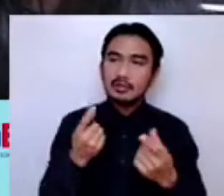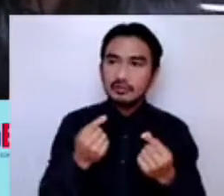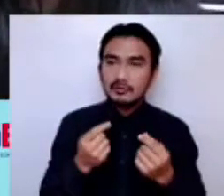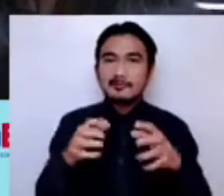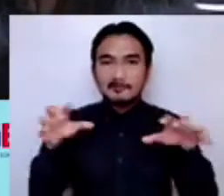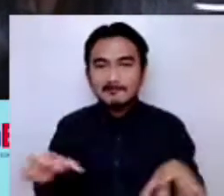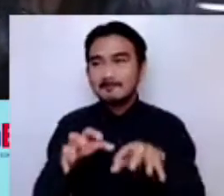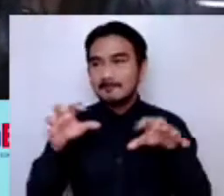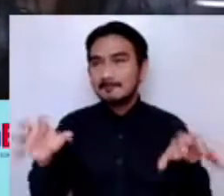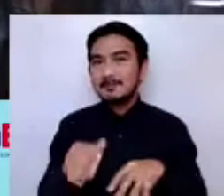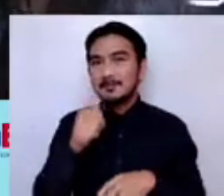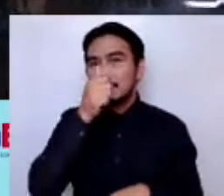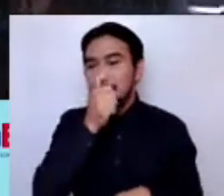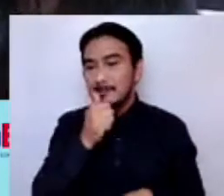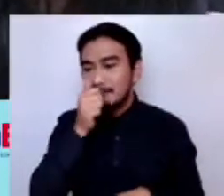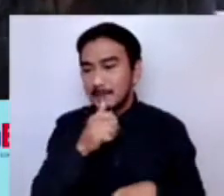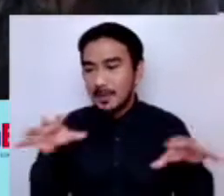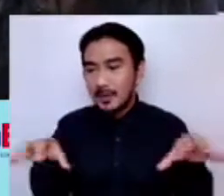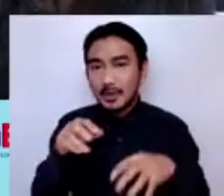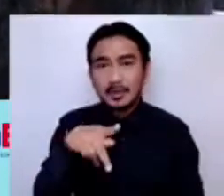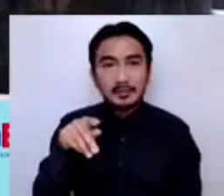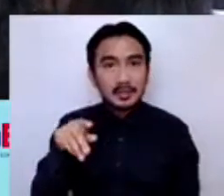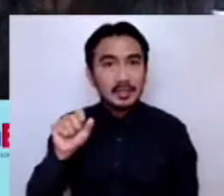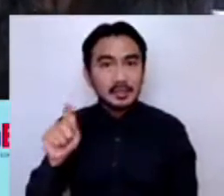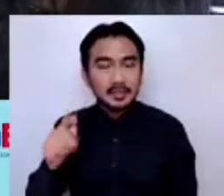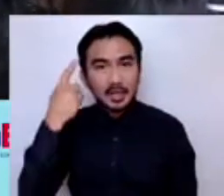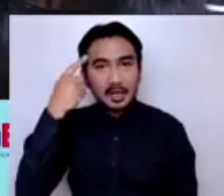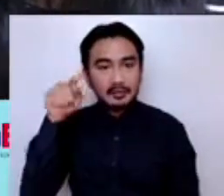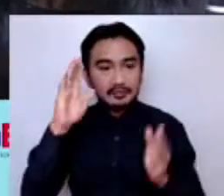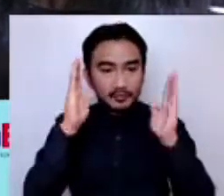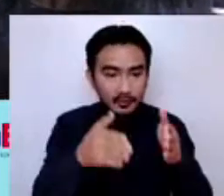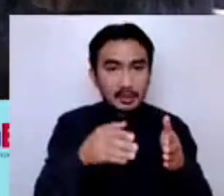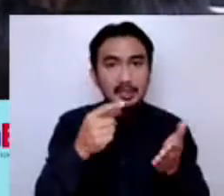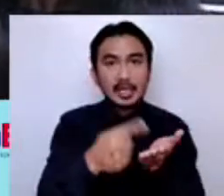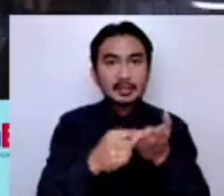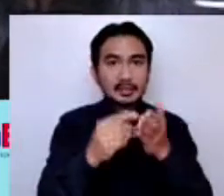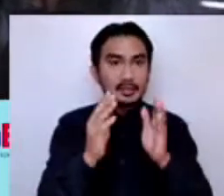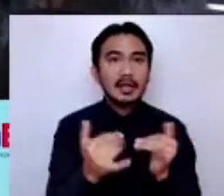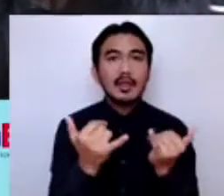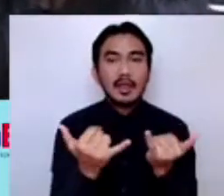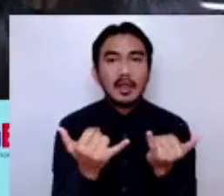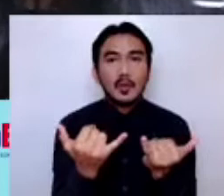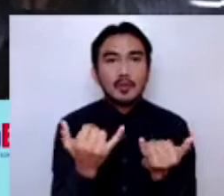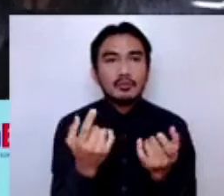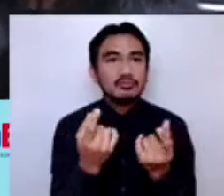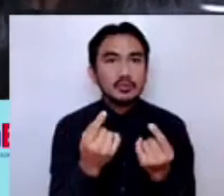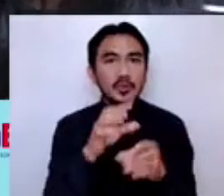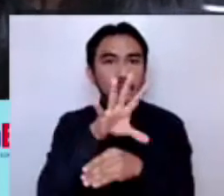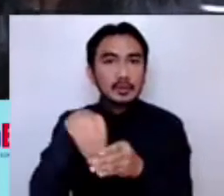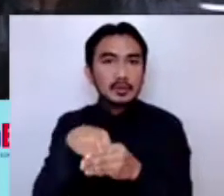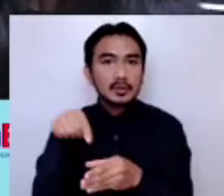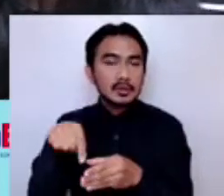the PPST, focusing on our ratees, we will also now include in our